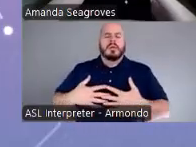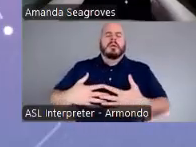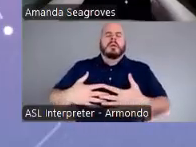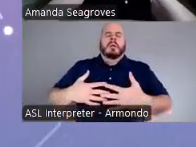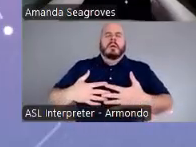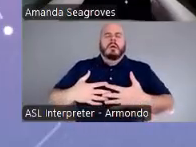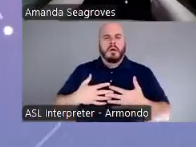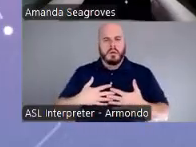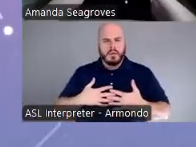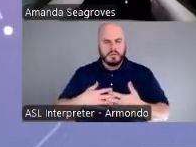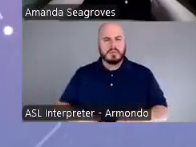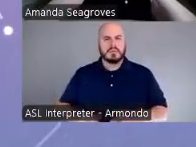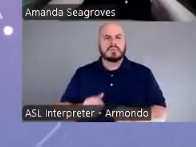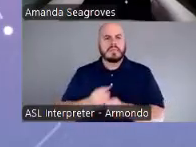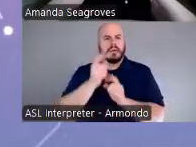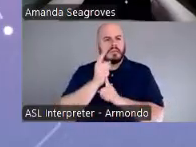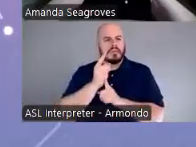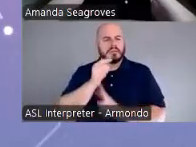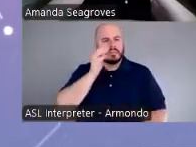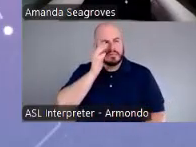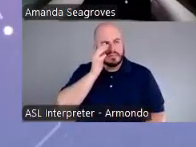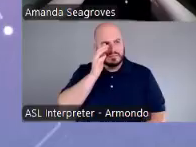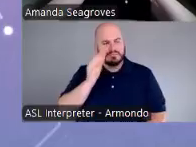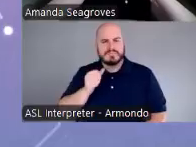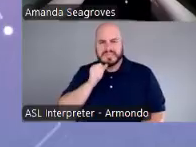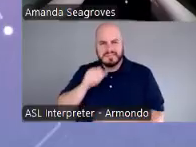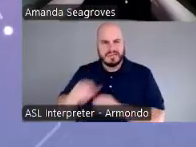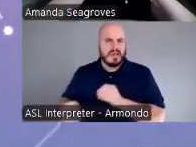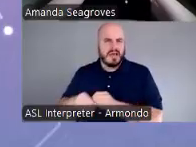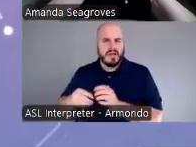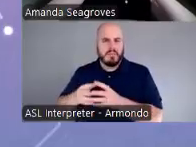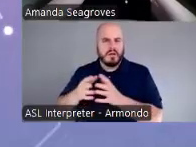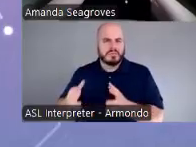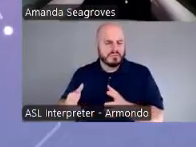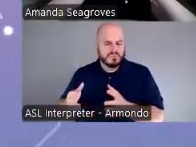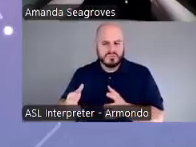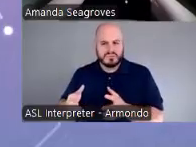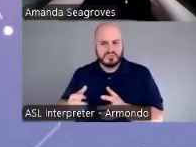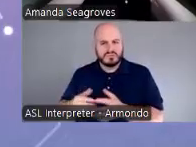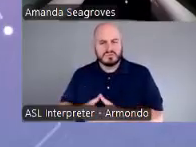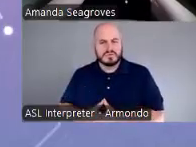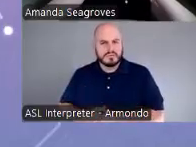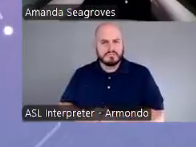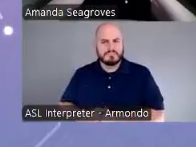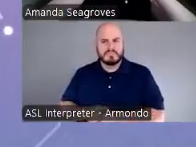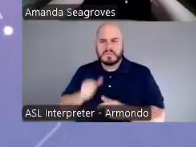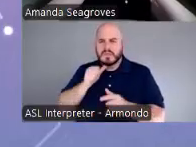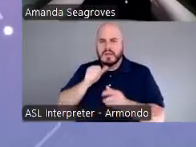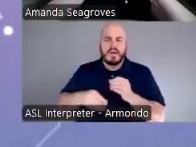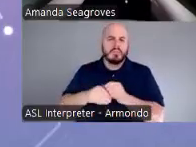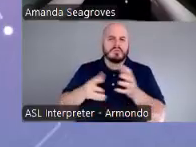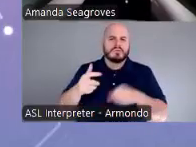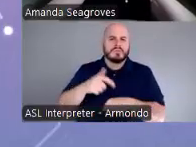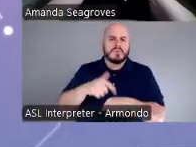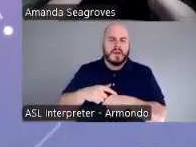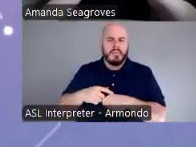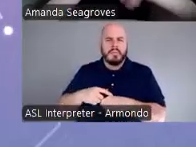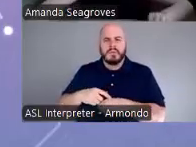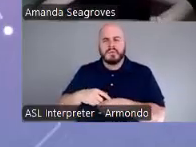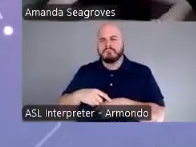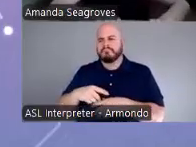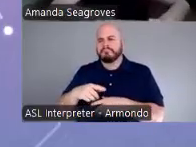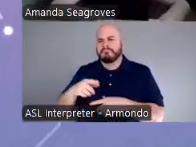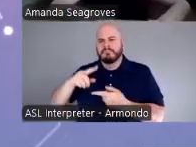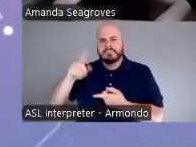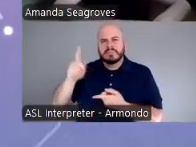just listen, it doesn't add much to much time. It doesn't add much inefficiency. And I'm sure that an example